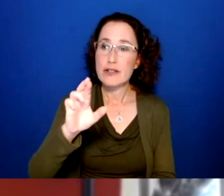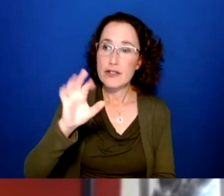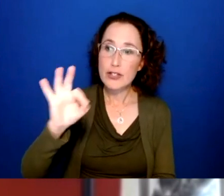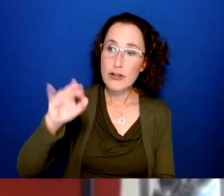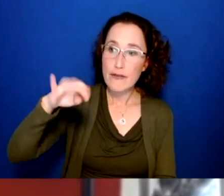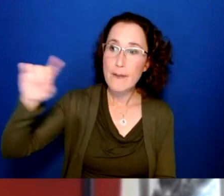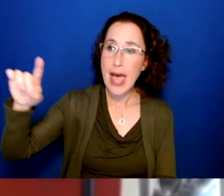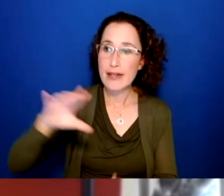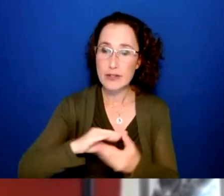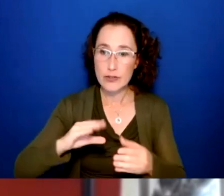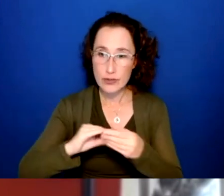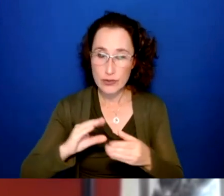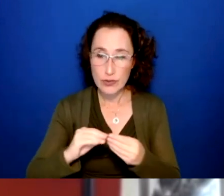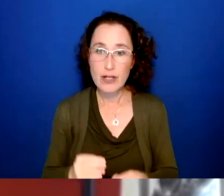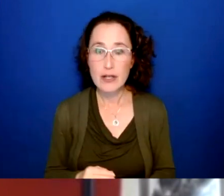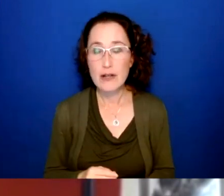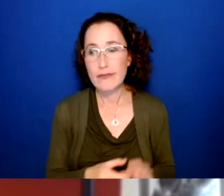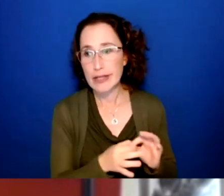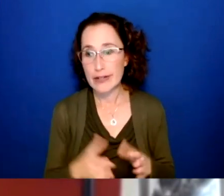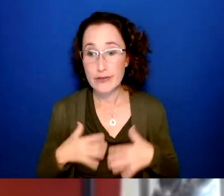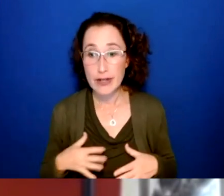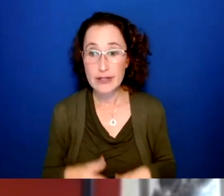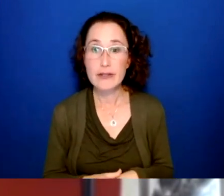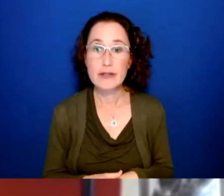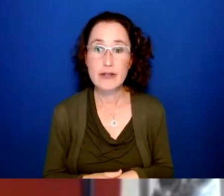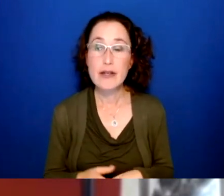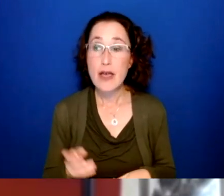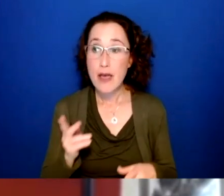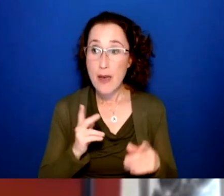told me, it would be very easy for people to form communities around these two